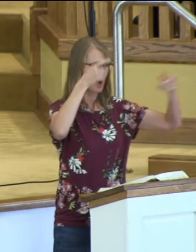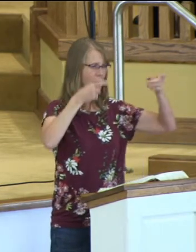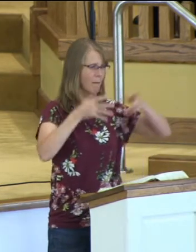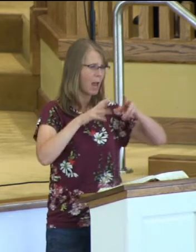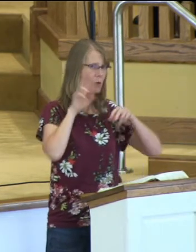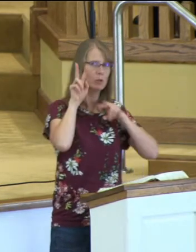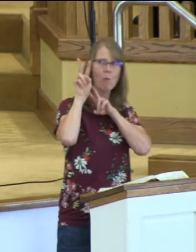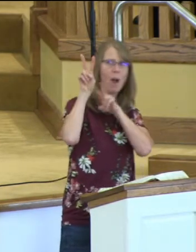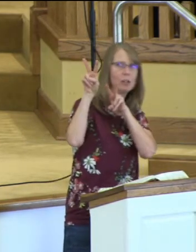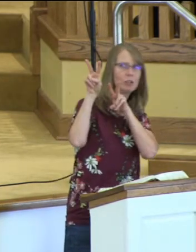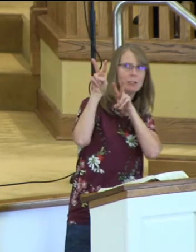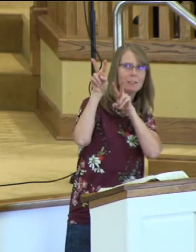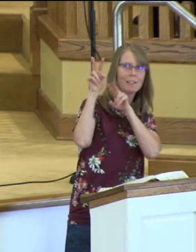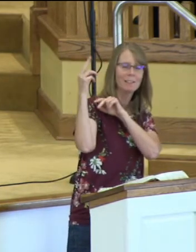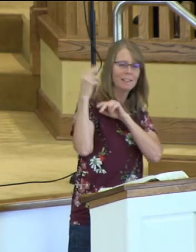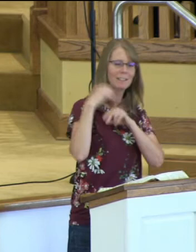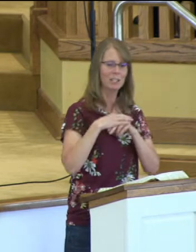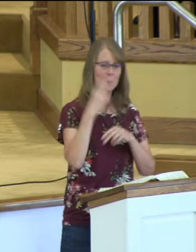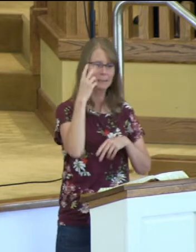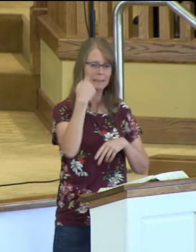from somewhere in those mirrors?